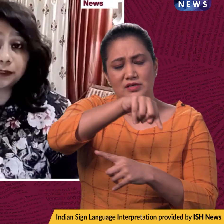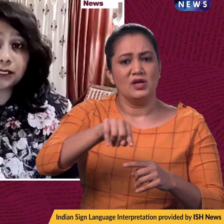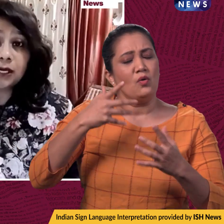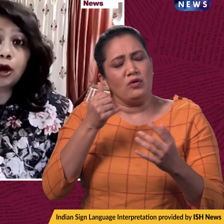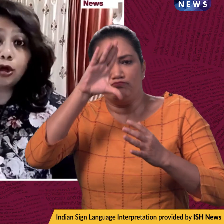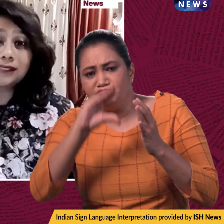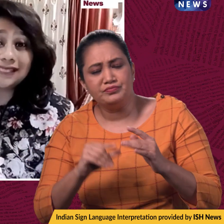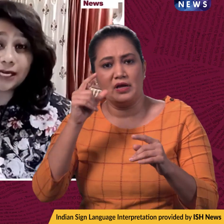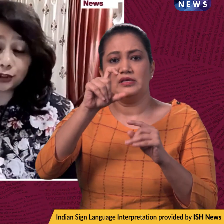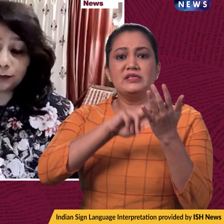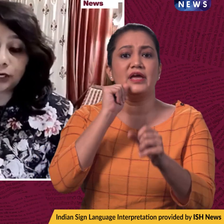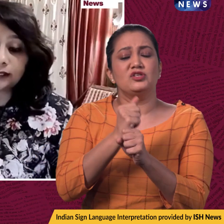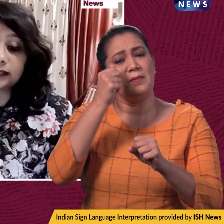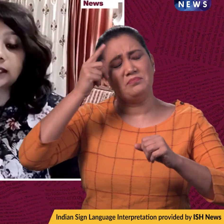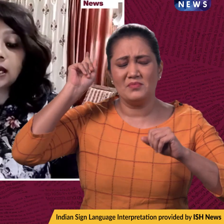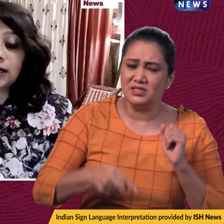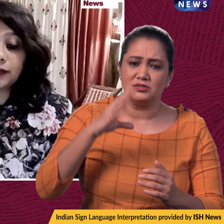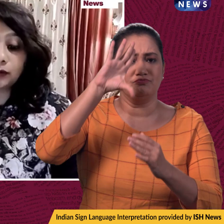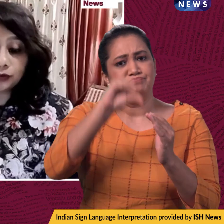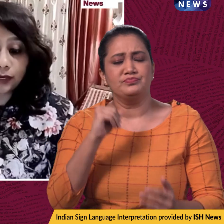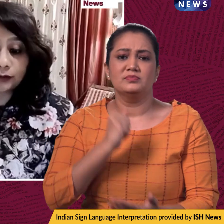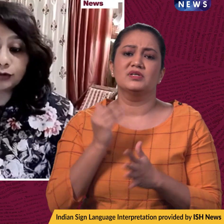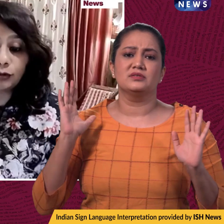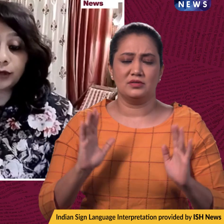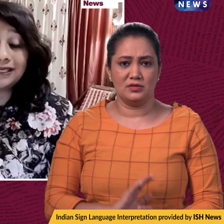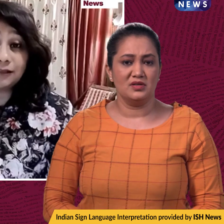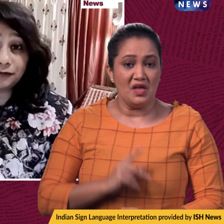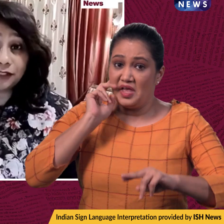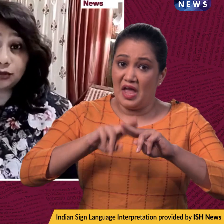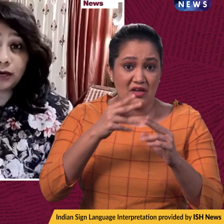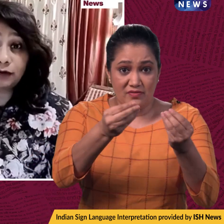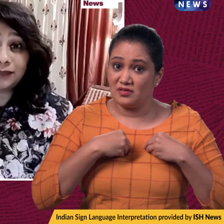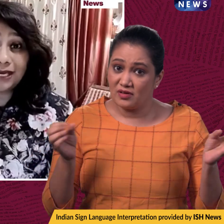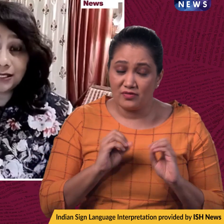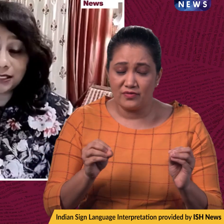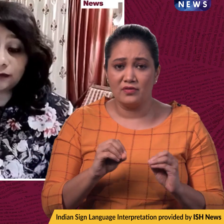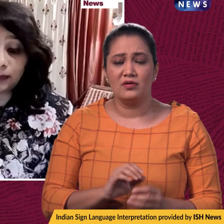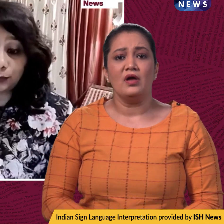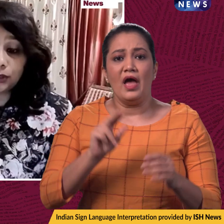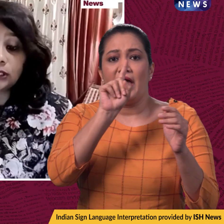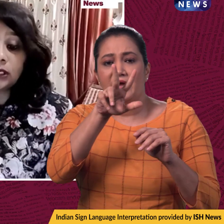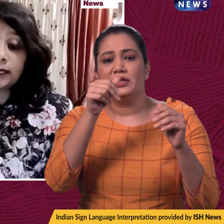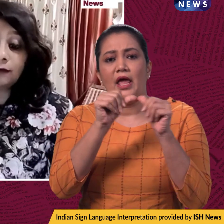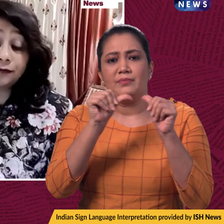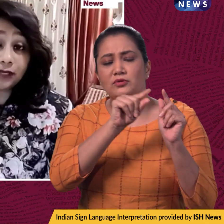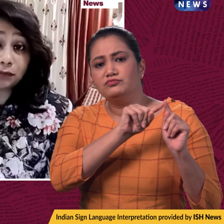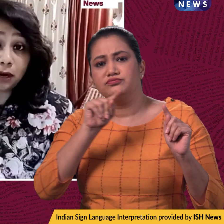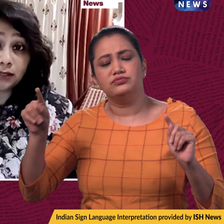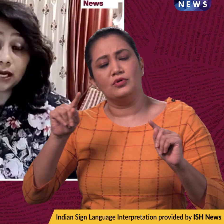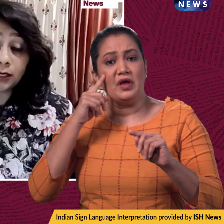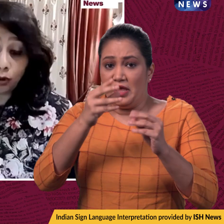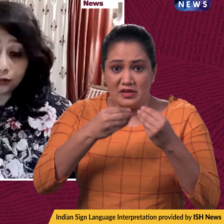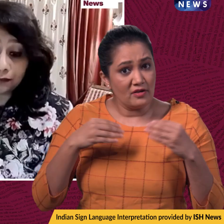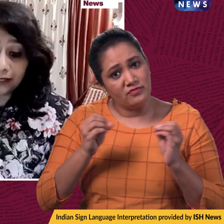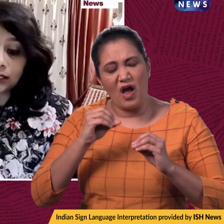demanding subsidy on CNG prices. Now, they also threatened to go on an indefinite strike from the 18th of April if their